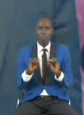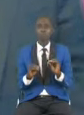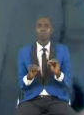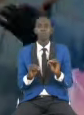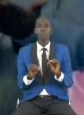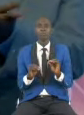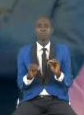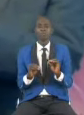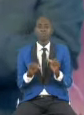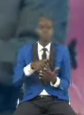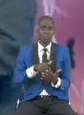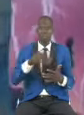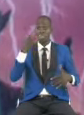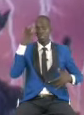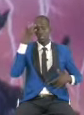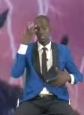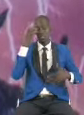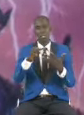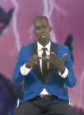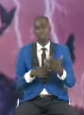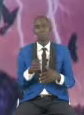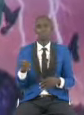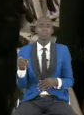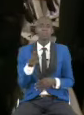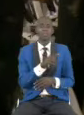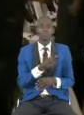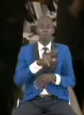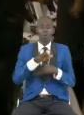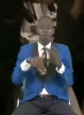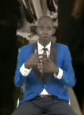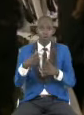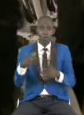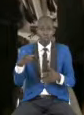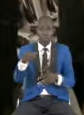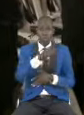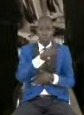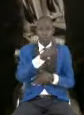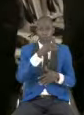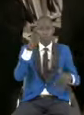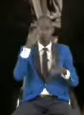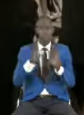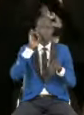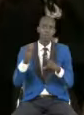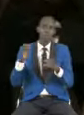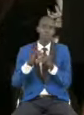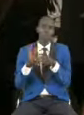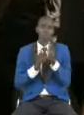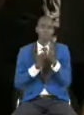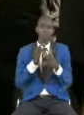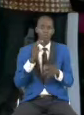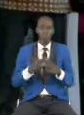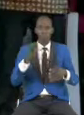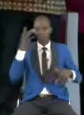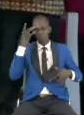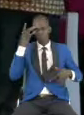them. All your feebleness will vanish away. Sickness will vanish